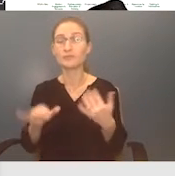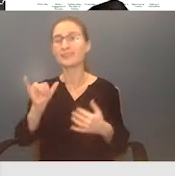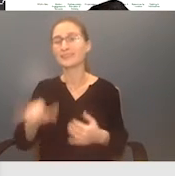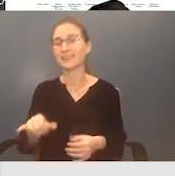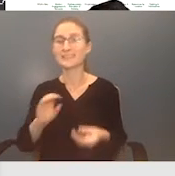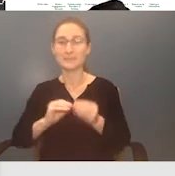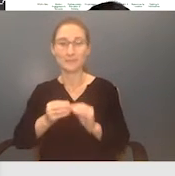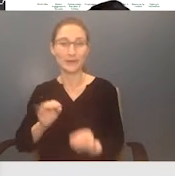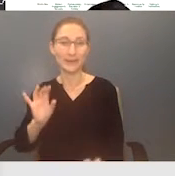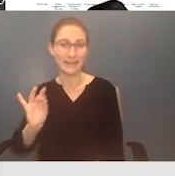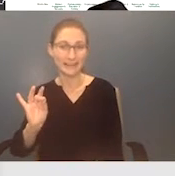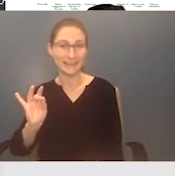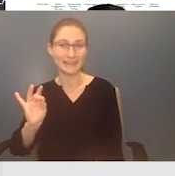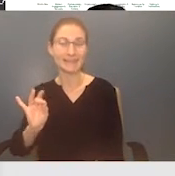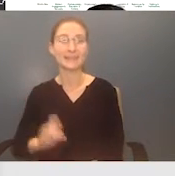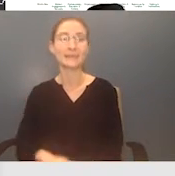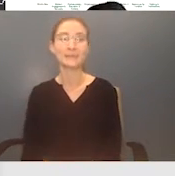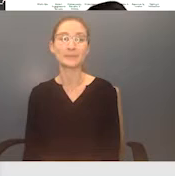8.